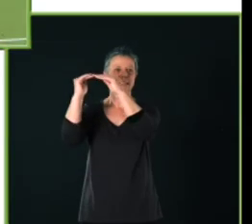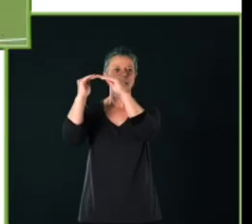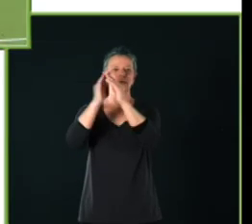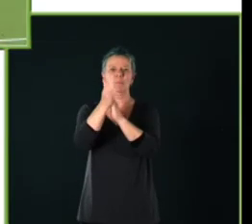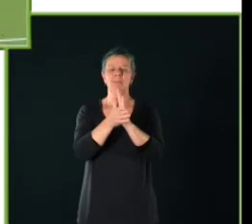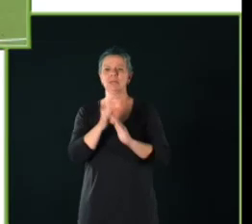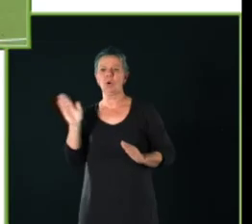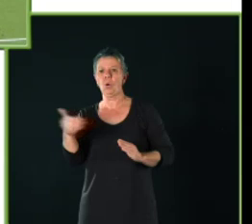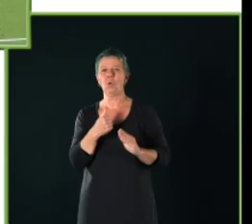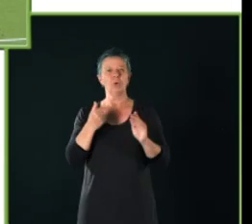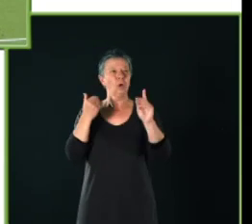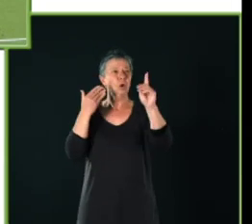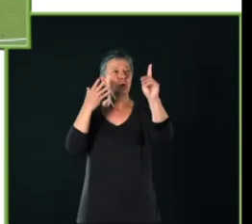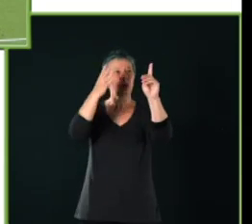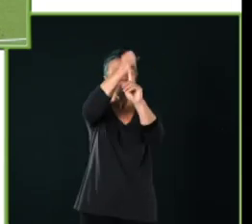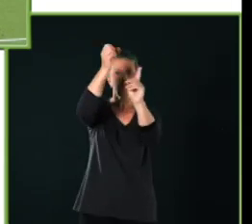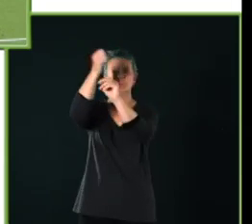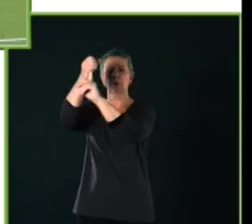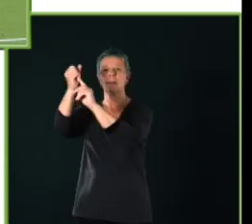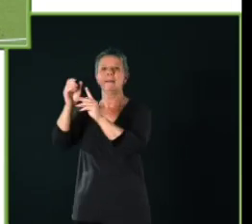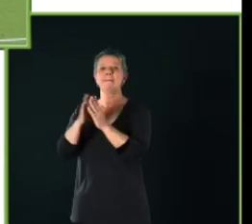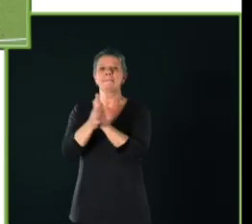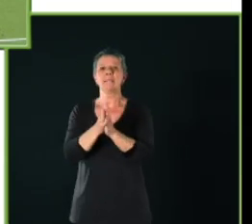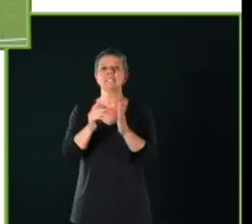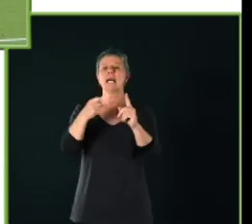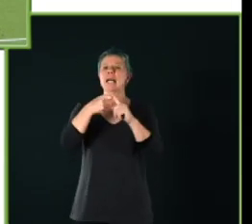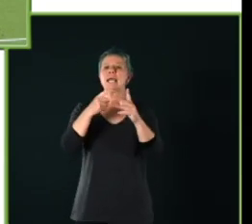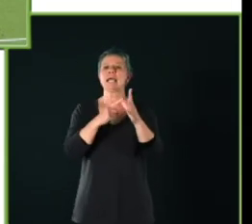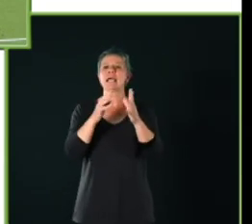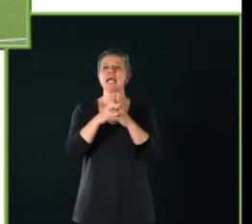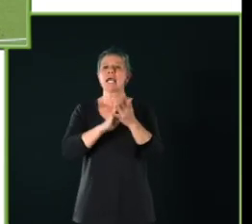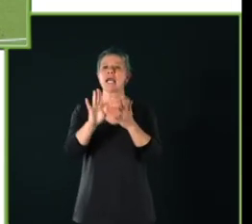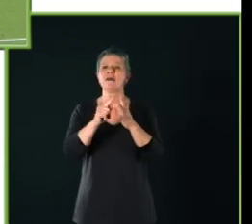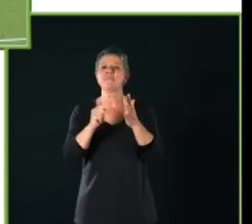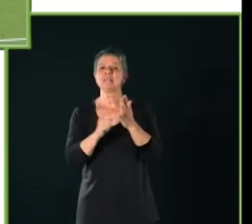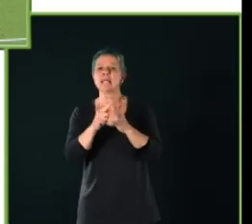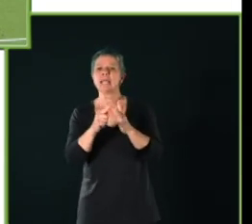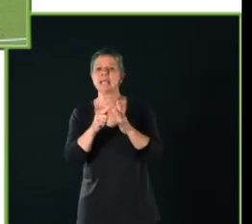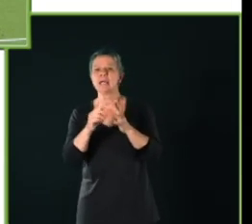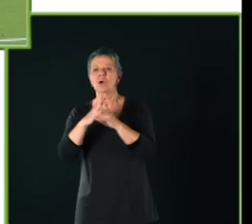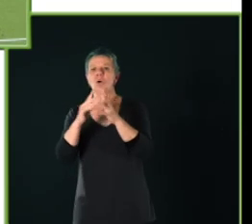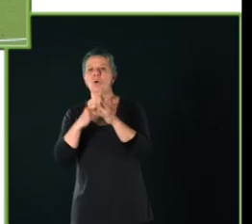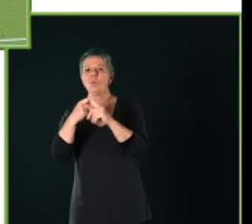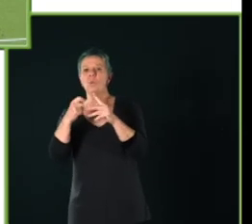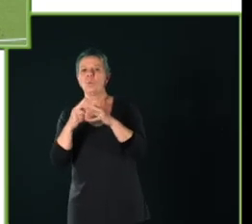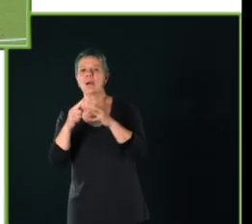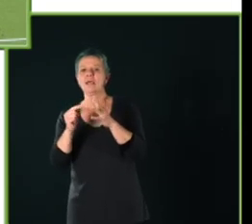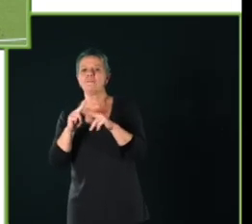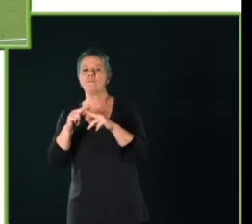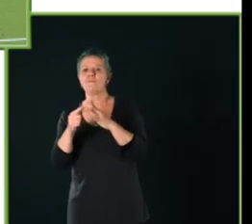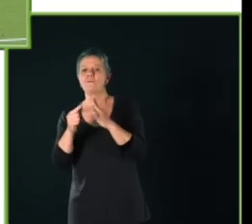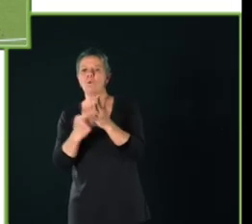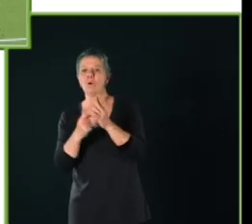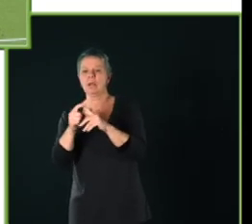our goals, so that Kawiti Wakeford can go off and sing, so that Blacksticks can reach their goals and provide